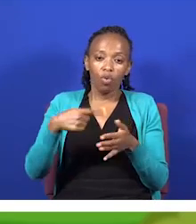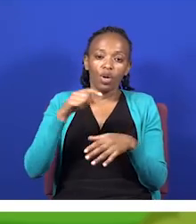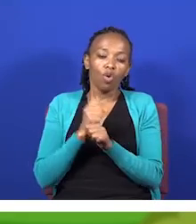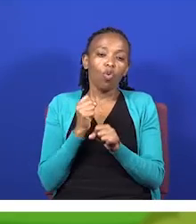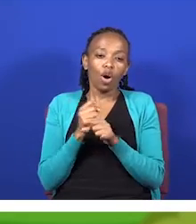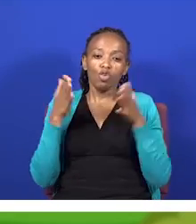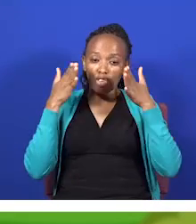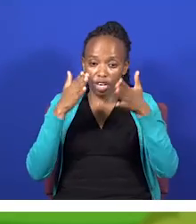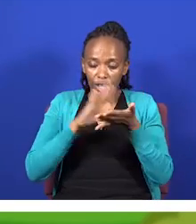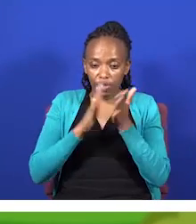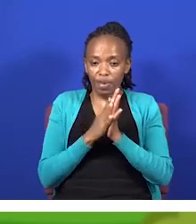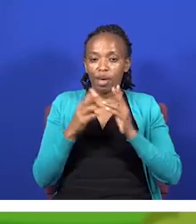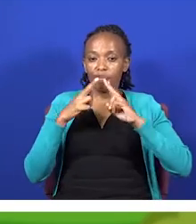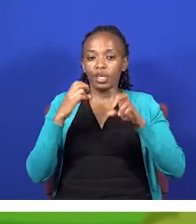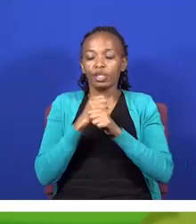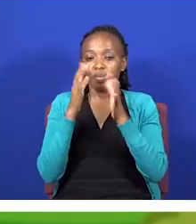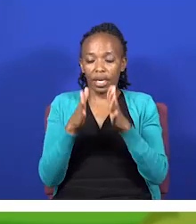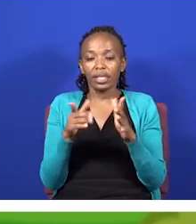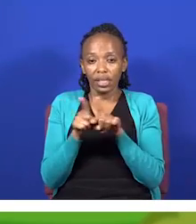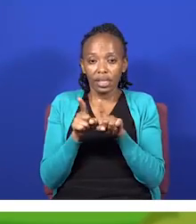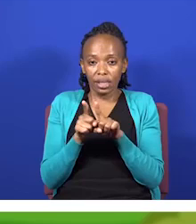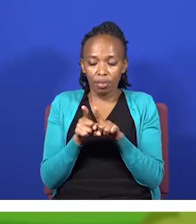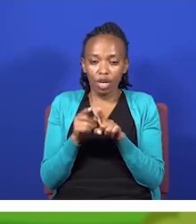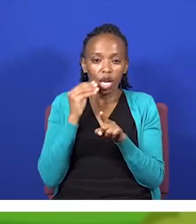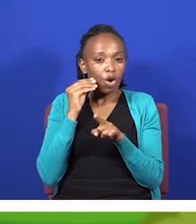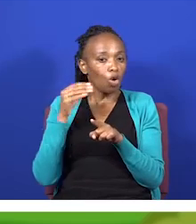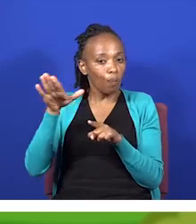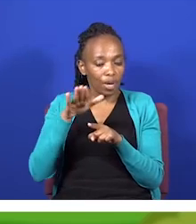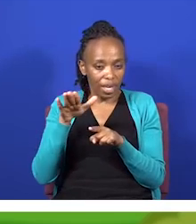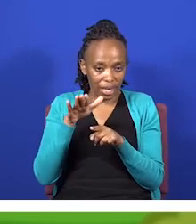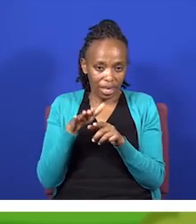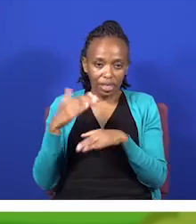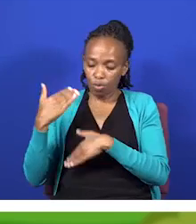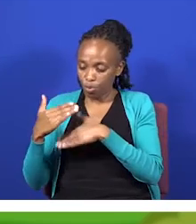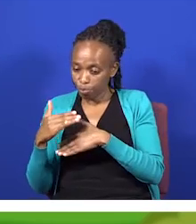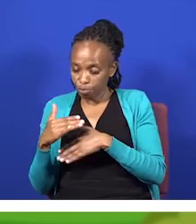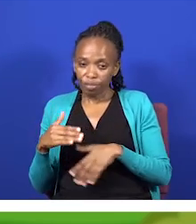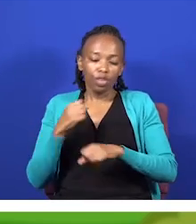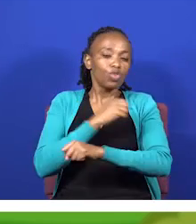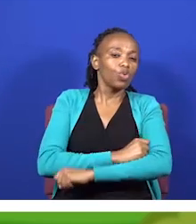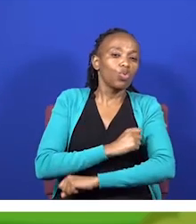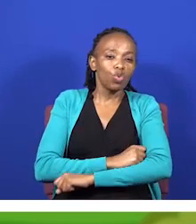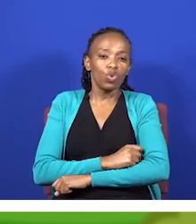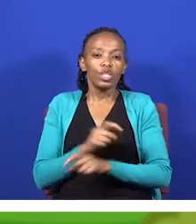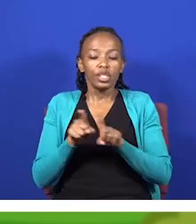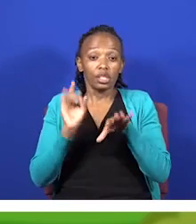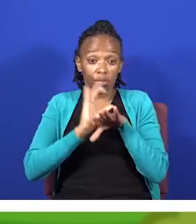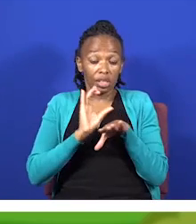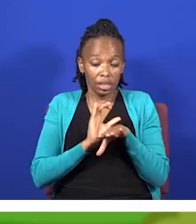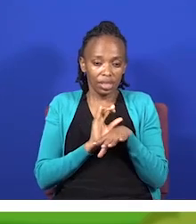towards being peacemakers, even in our estates, in our homes, in our schools, in our